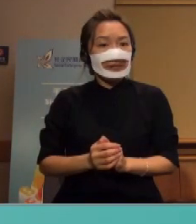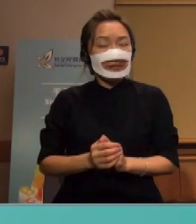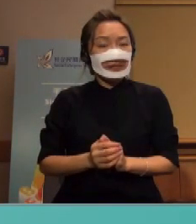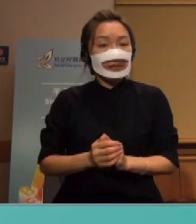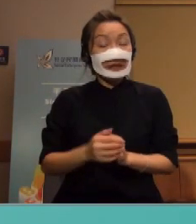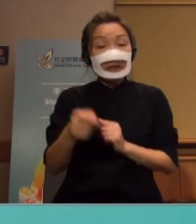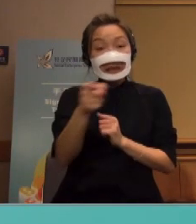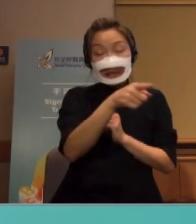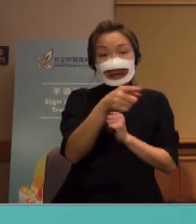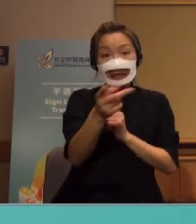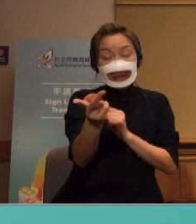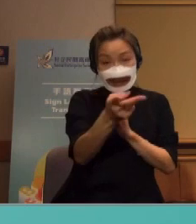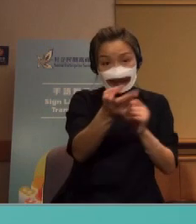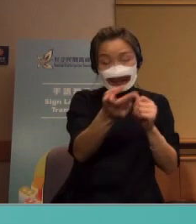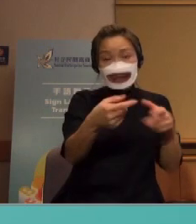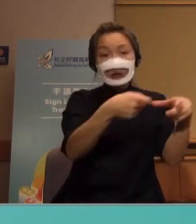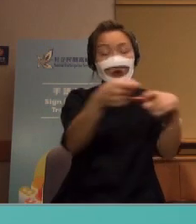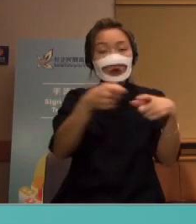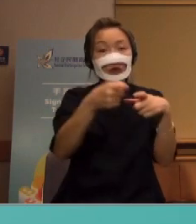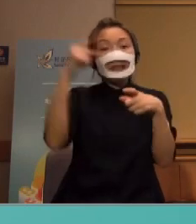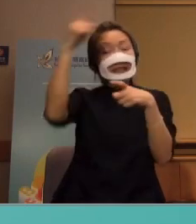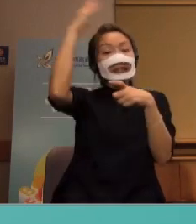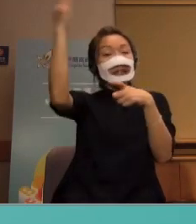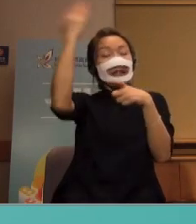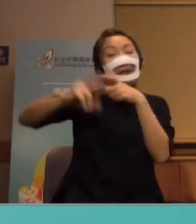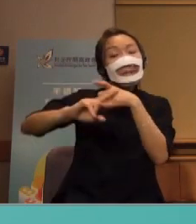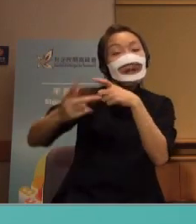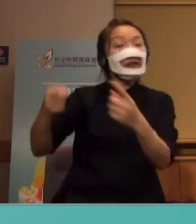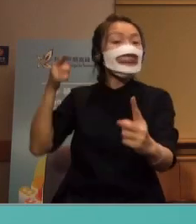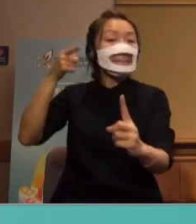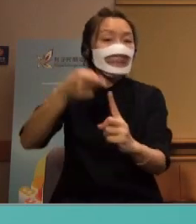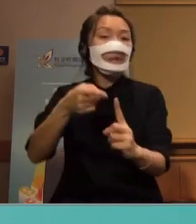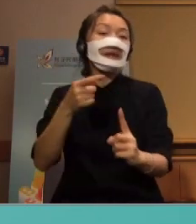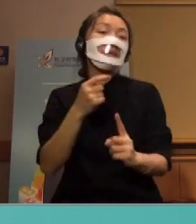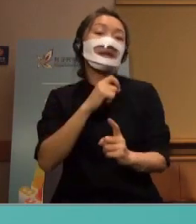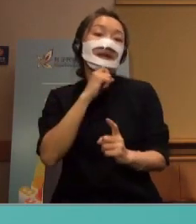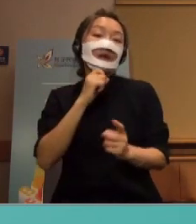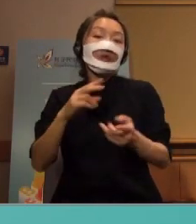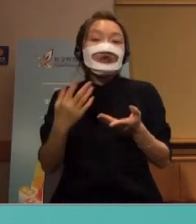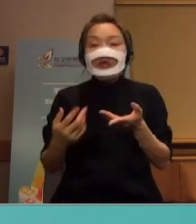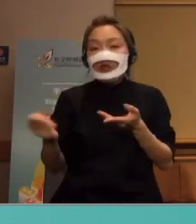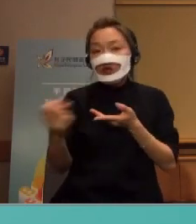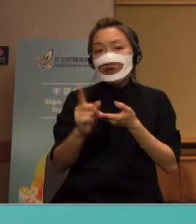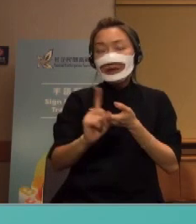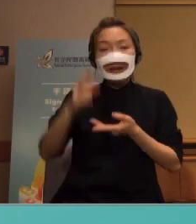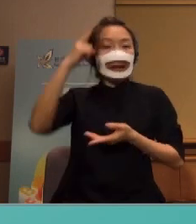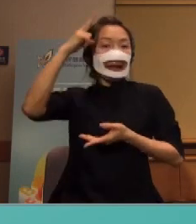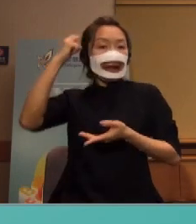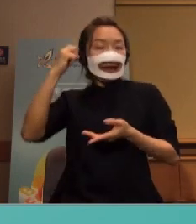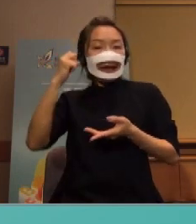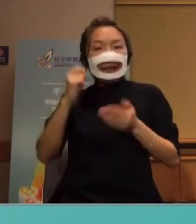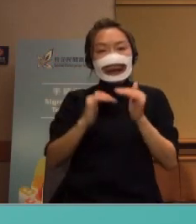And also carbon itself is an investable asset. So the first carbon ETF was launched in Hong Kong earlier this year as